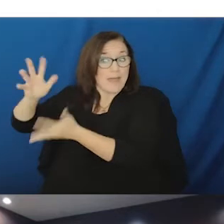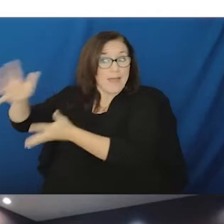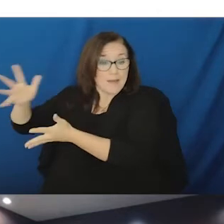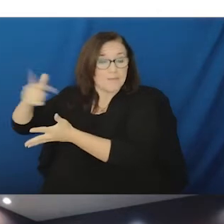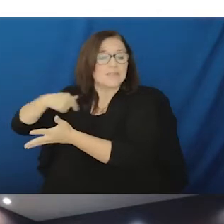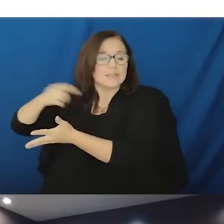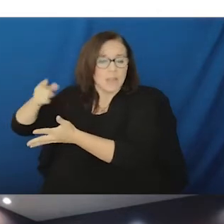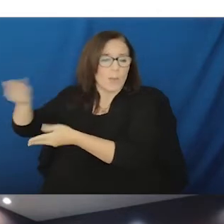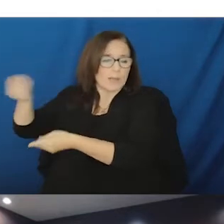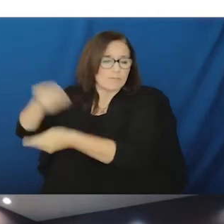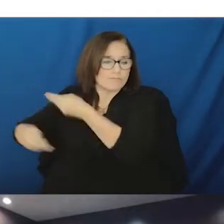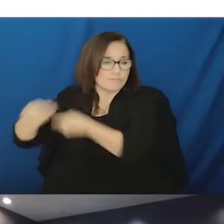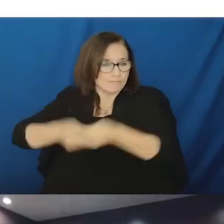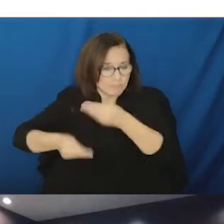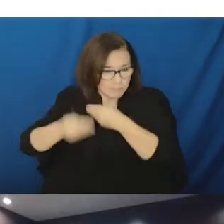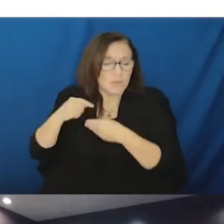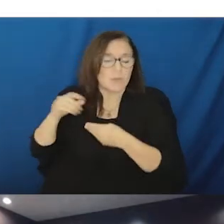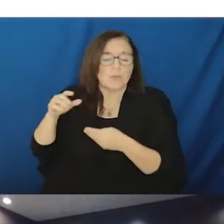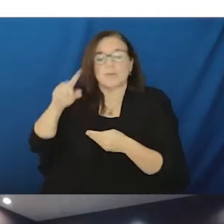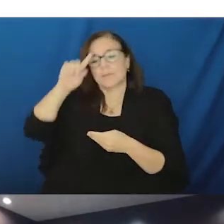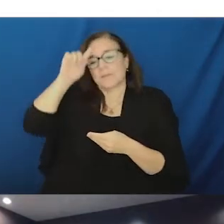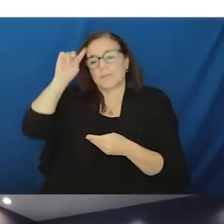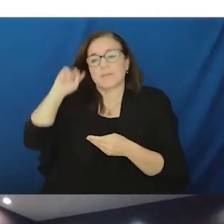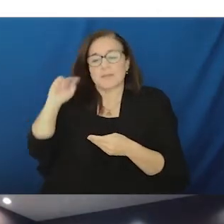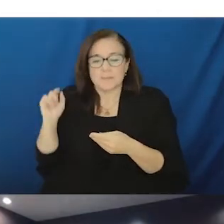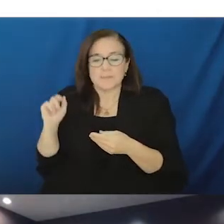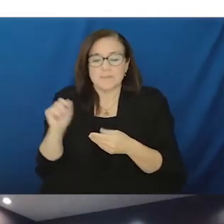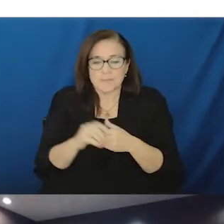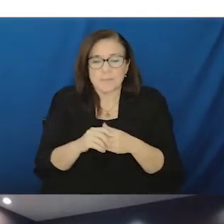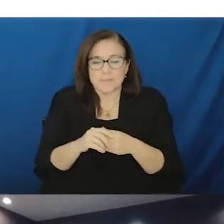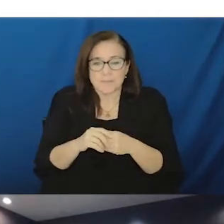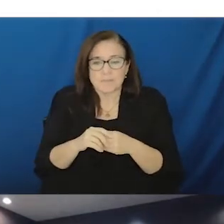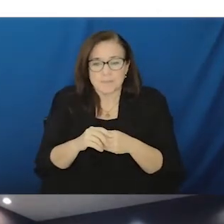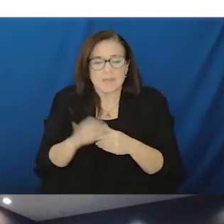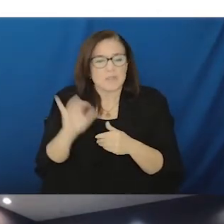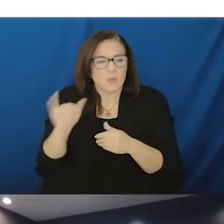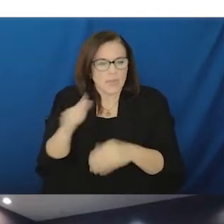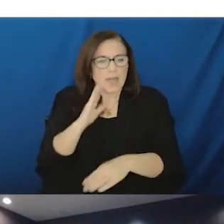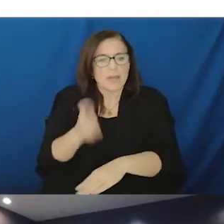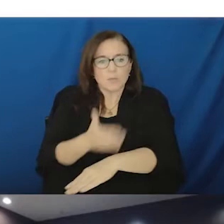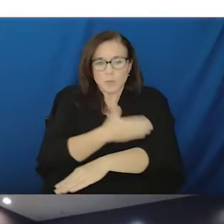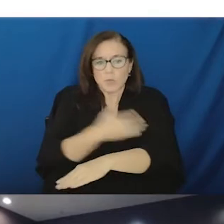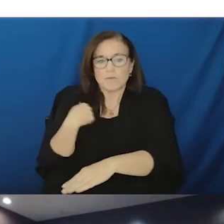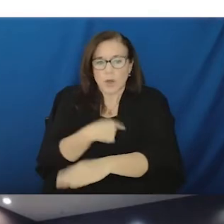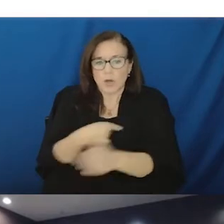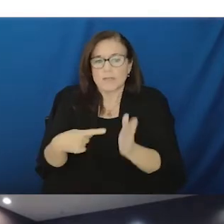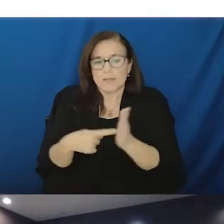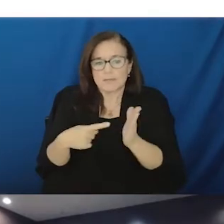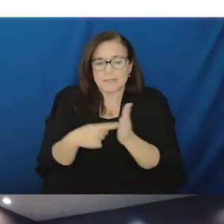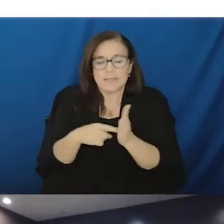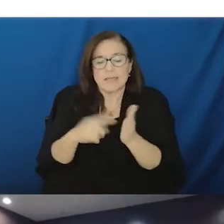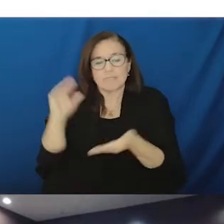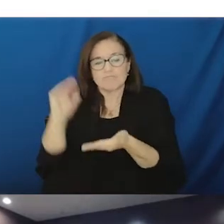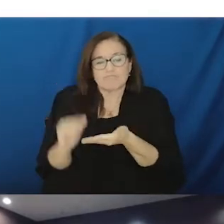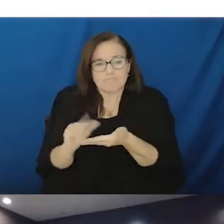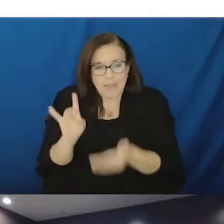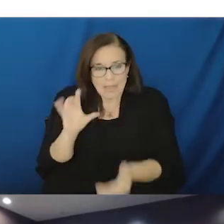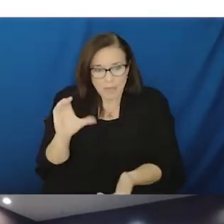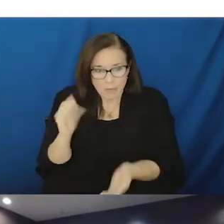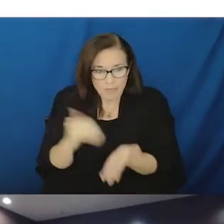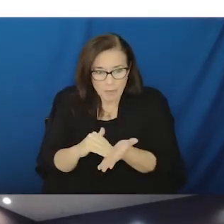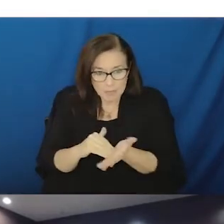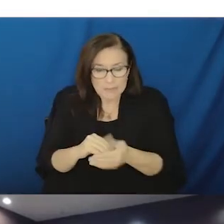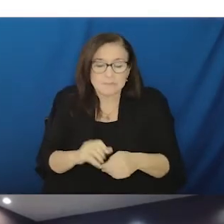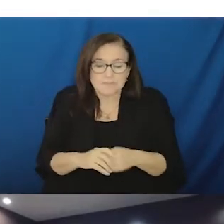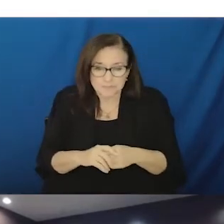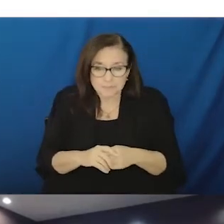the budget of those expenditures. And so it improved the deficit by $800,000. In our multi-year,